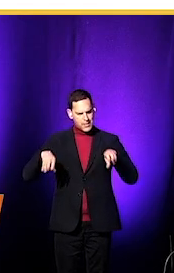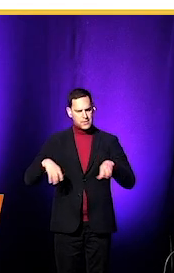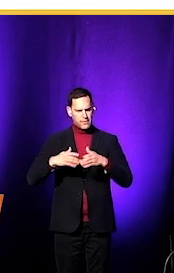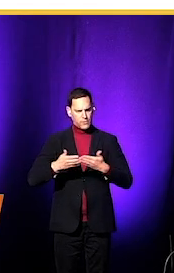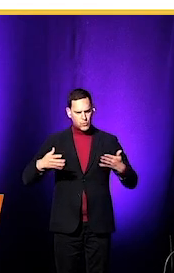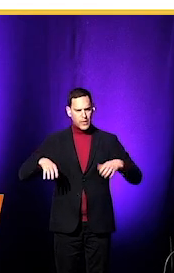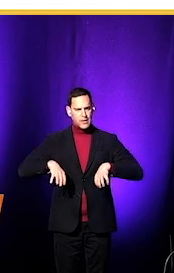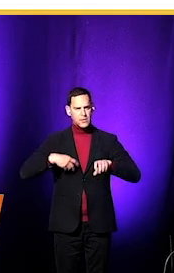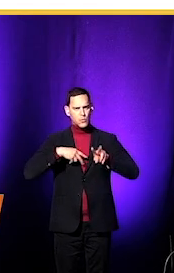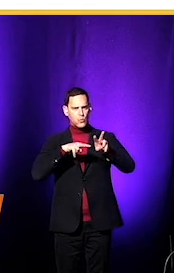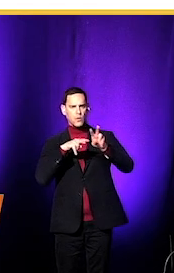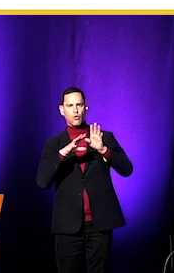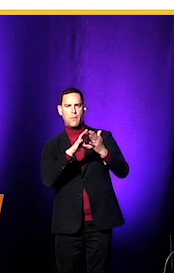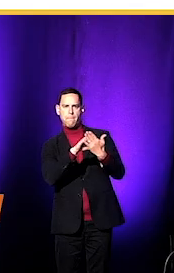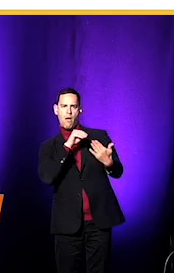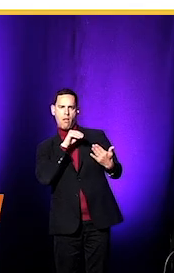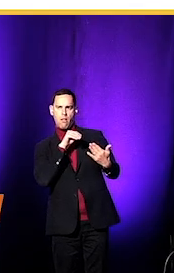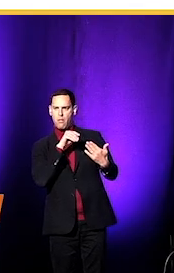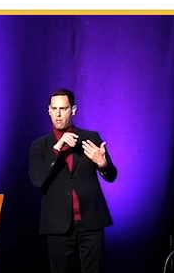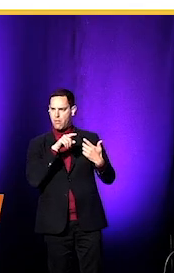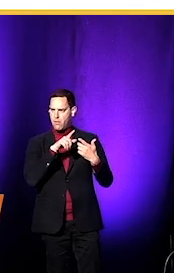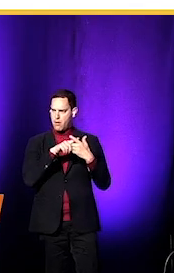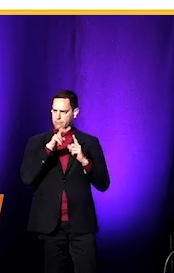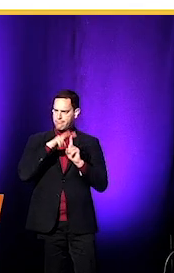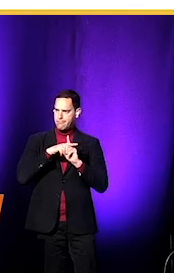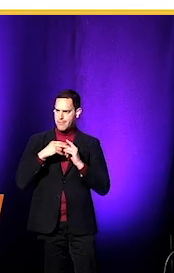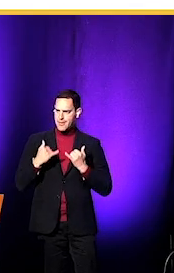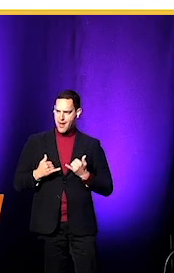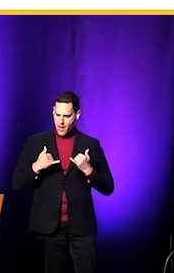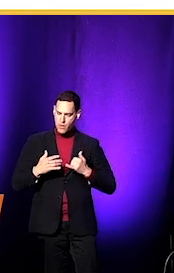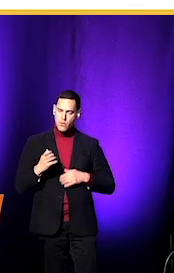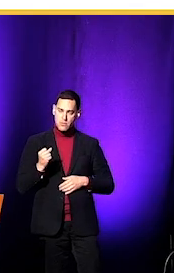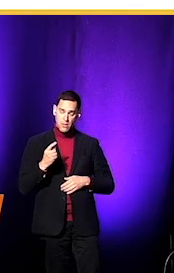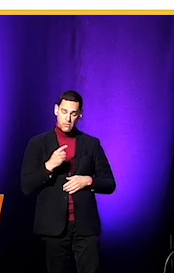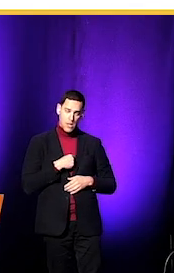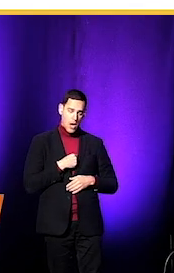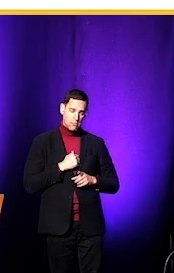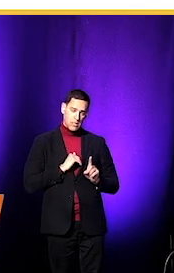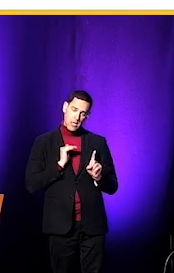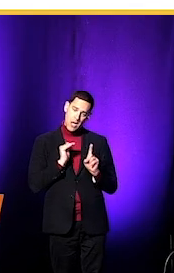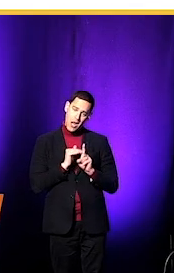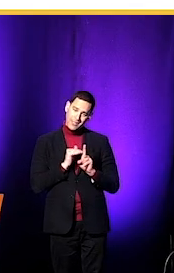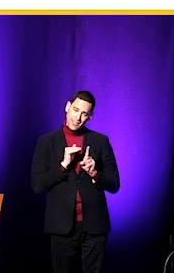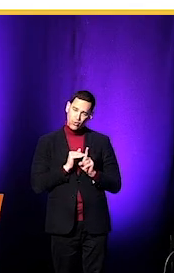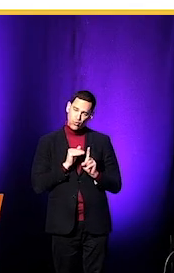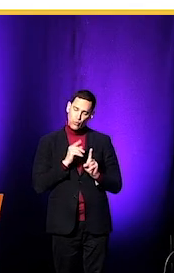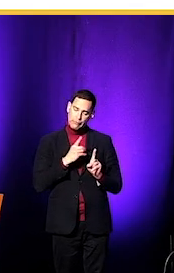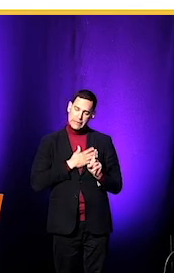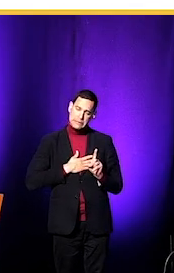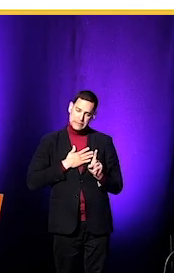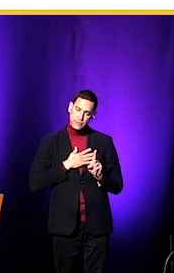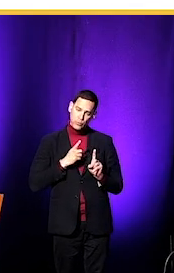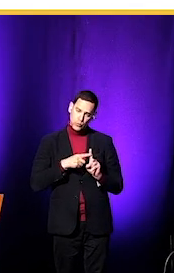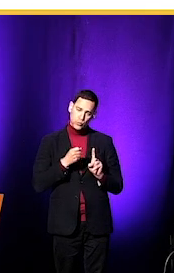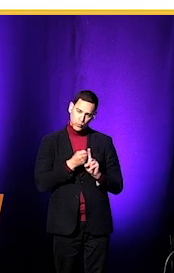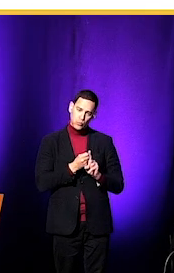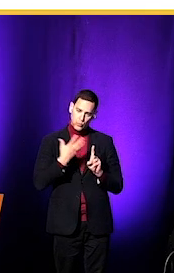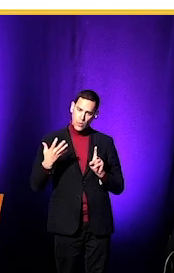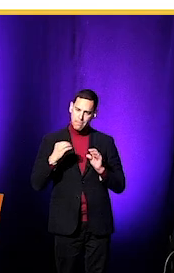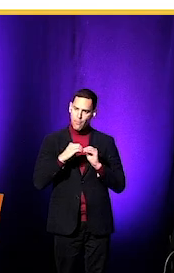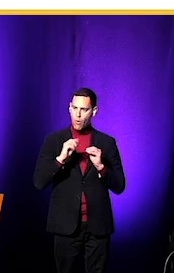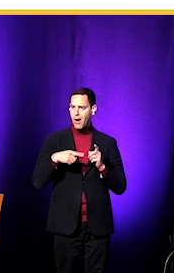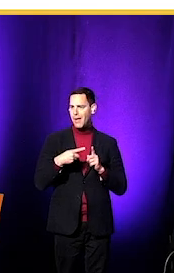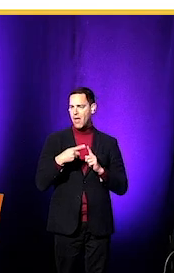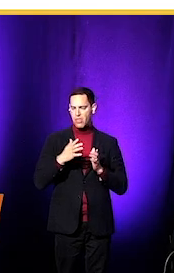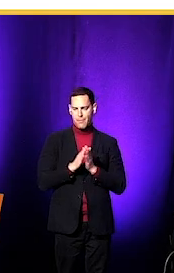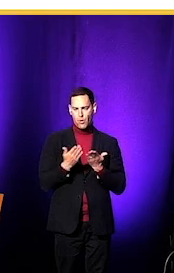thinking of now. So partly this is a nag, and partly this is an opening for you to say a little bit more about that. Well, in